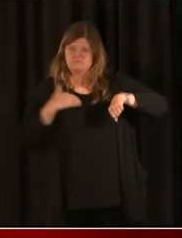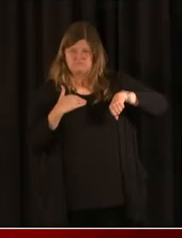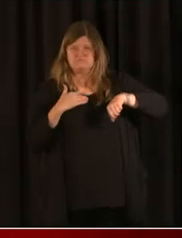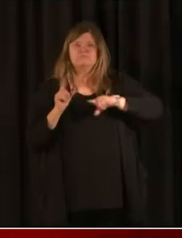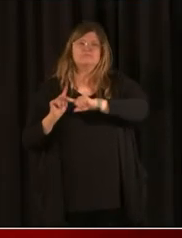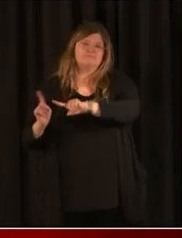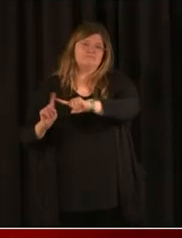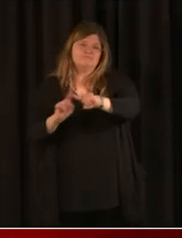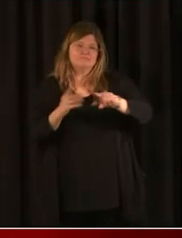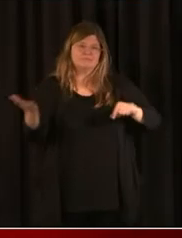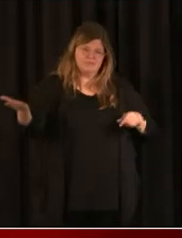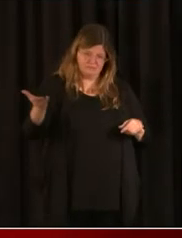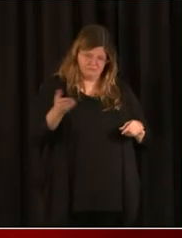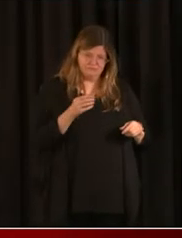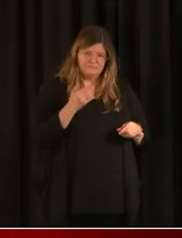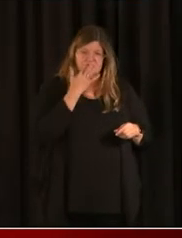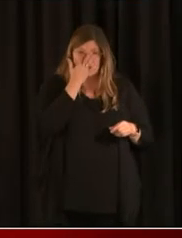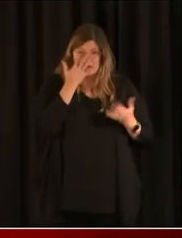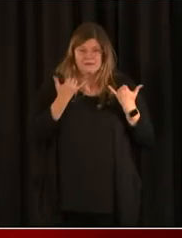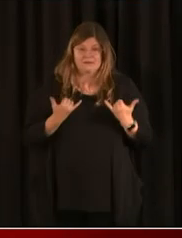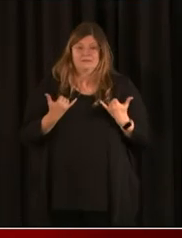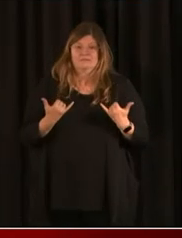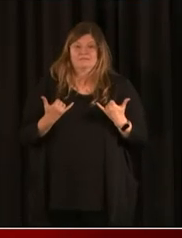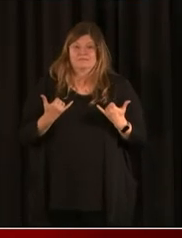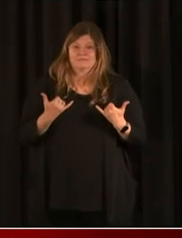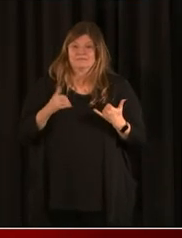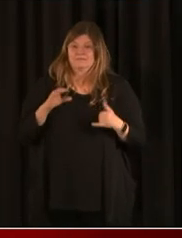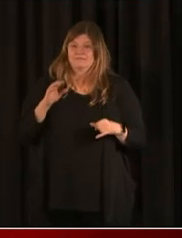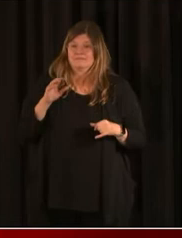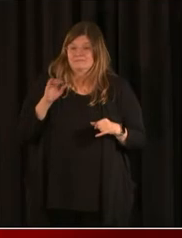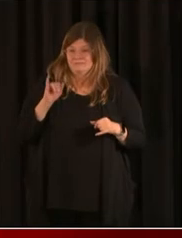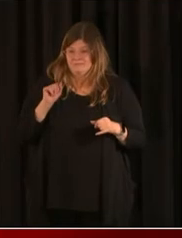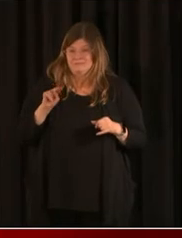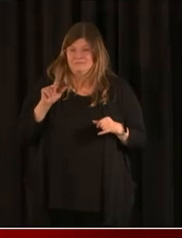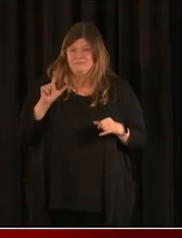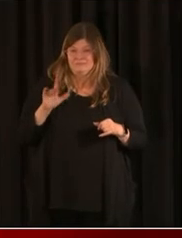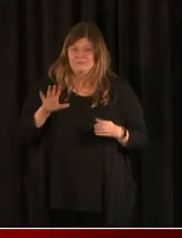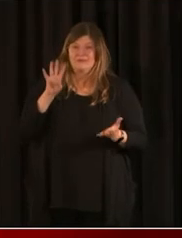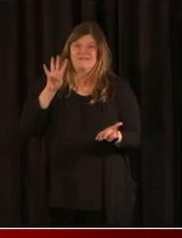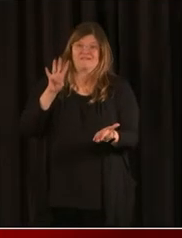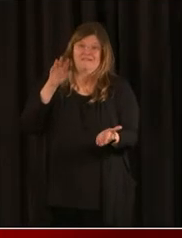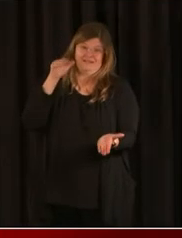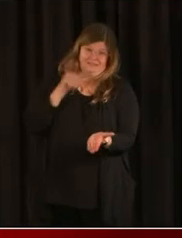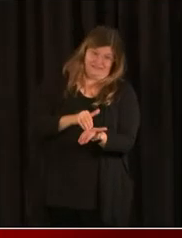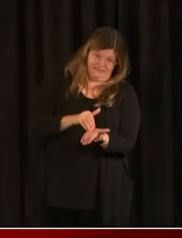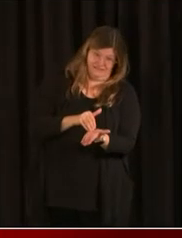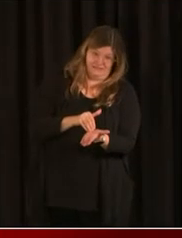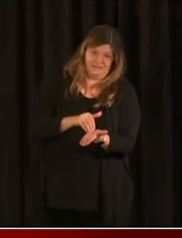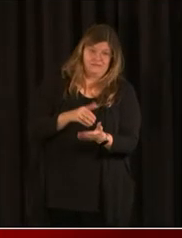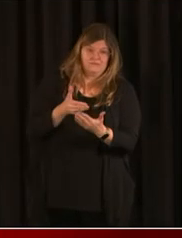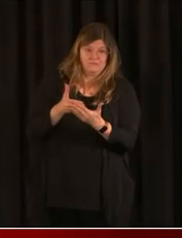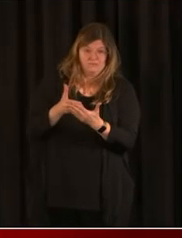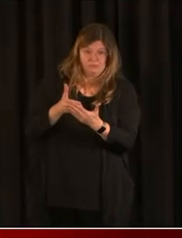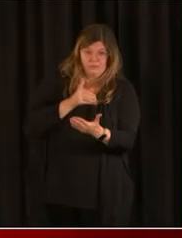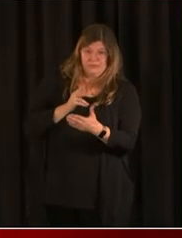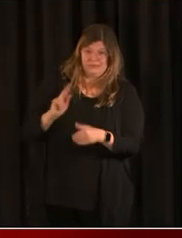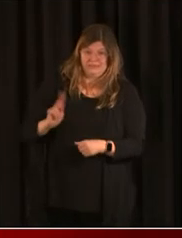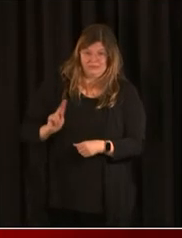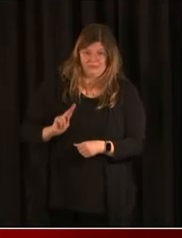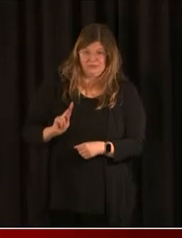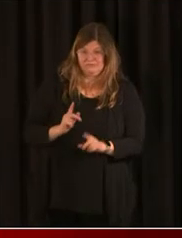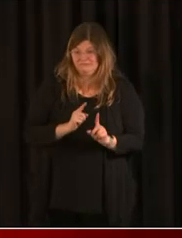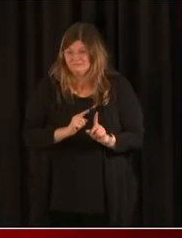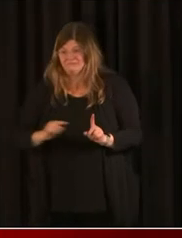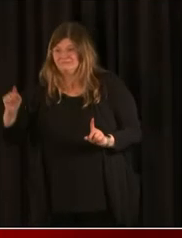date, as of January 25th, we have 4,900 pre-K through 5 students who have accepted in-person